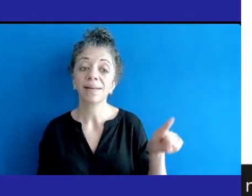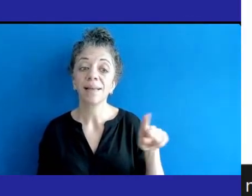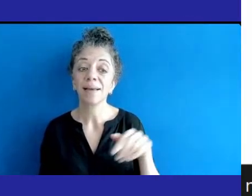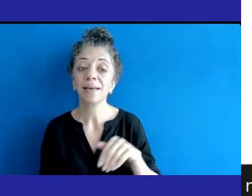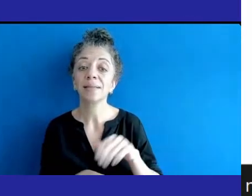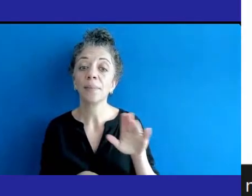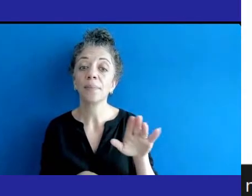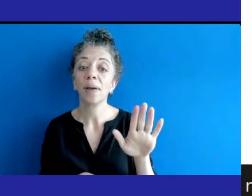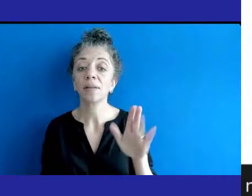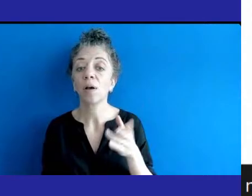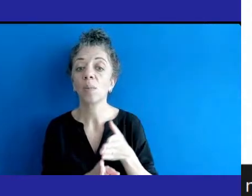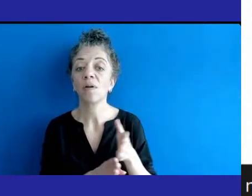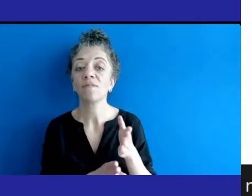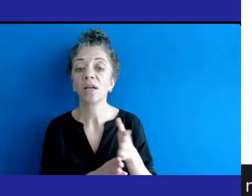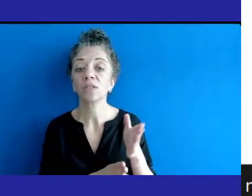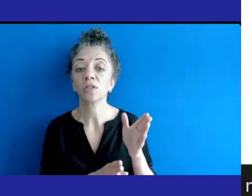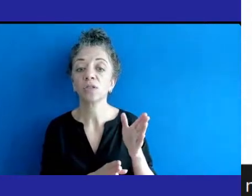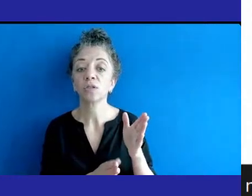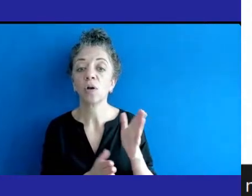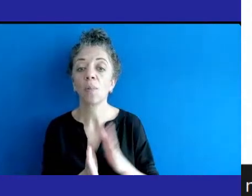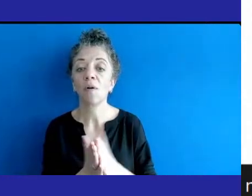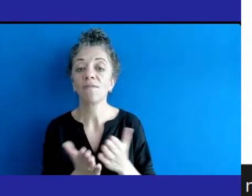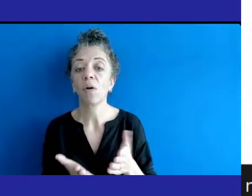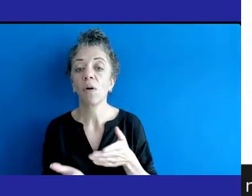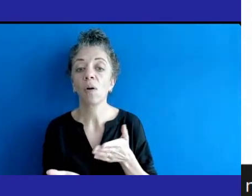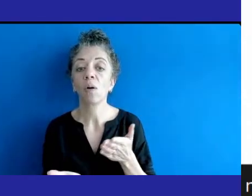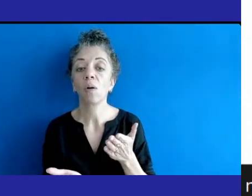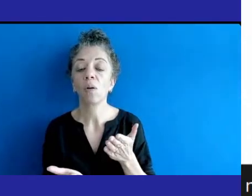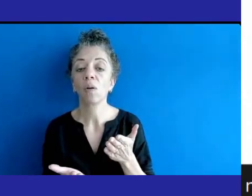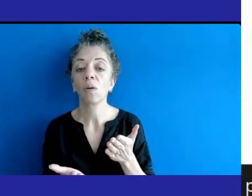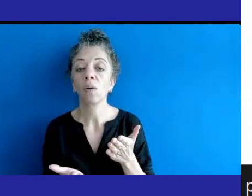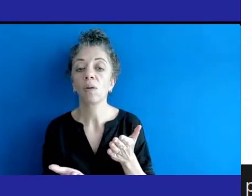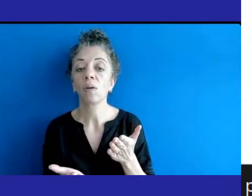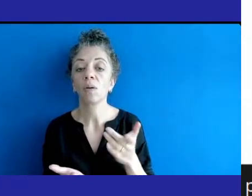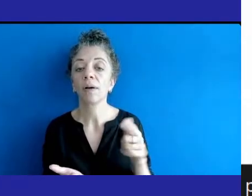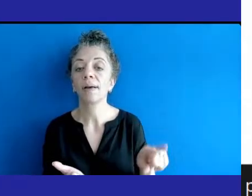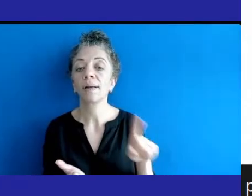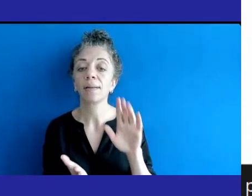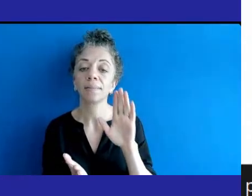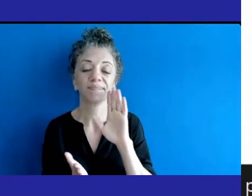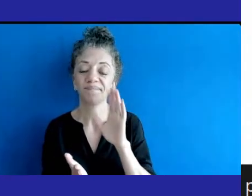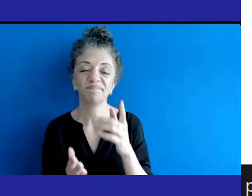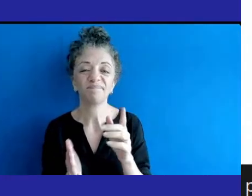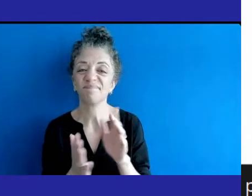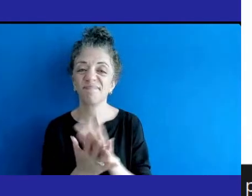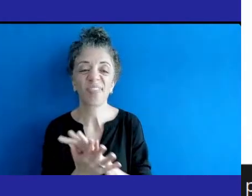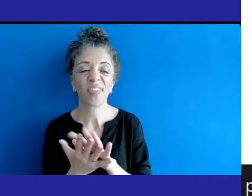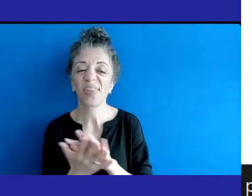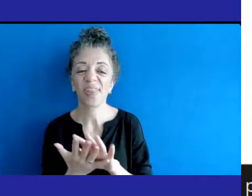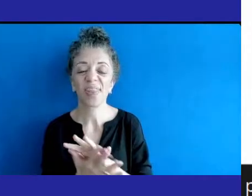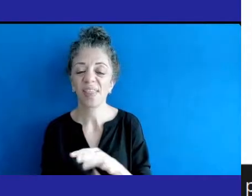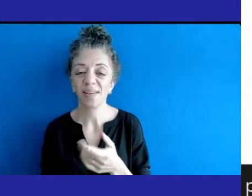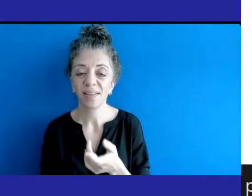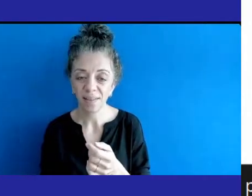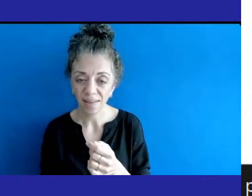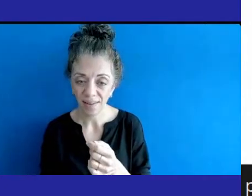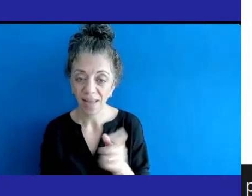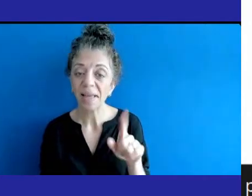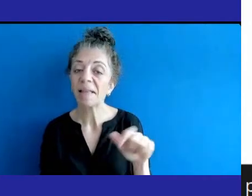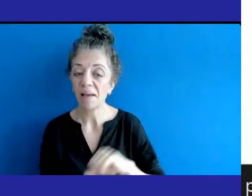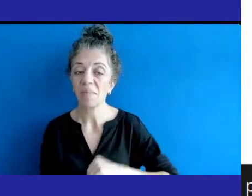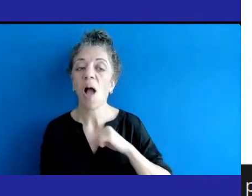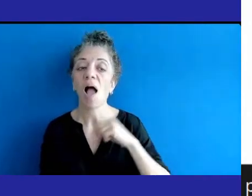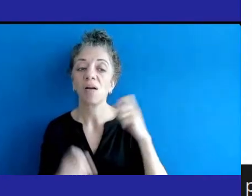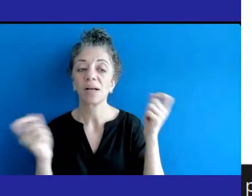of the year, supporting them with their evidence-based practice projects. That concludes my report, which is really proud and celebrating all of